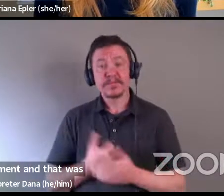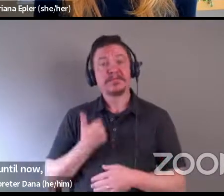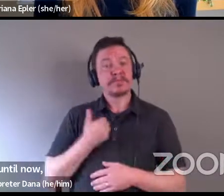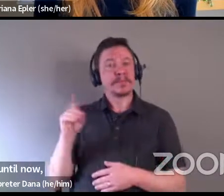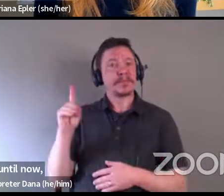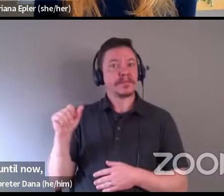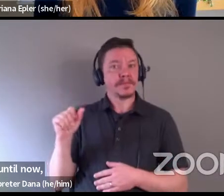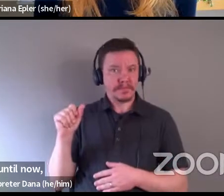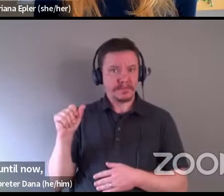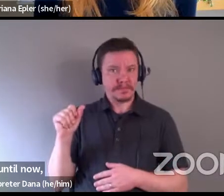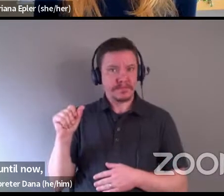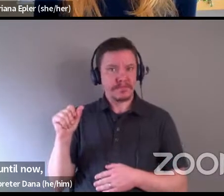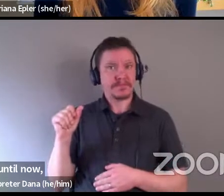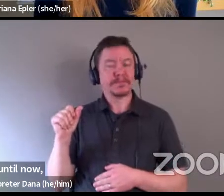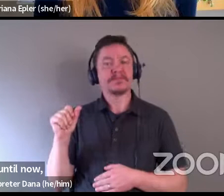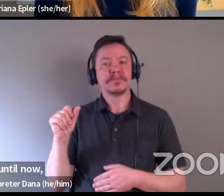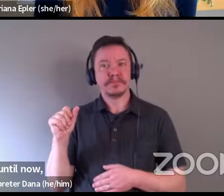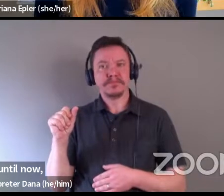disability